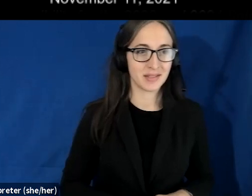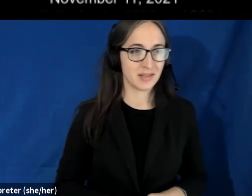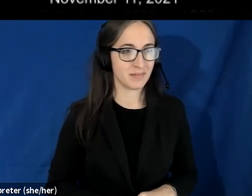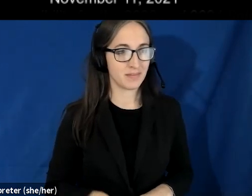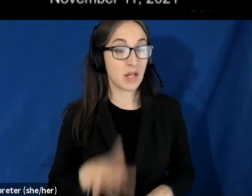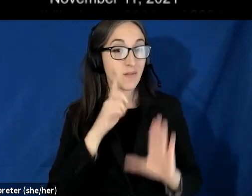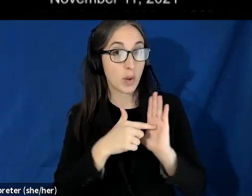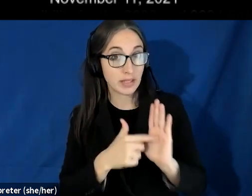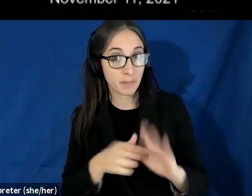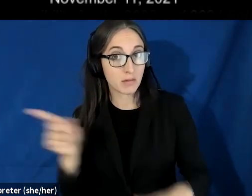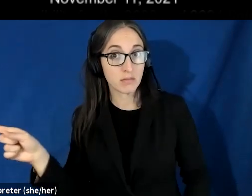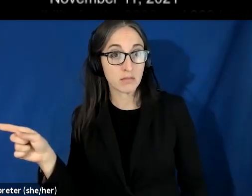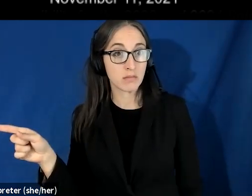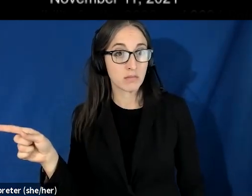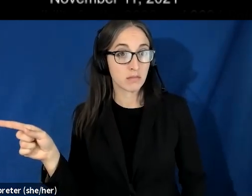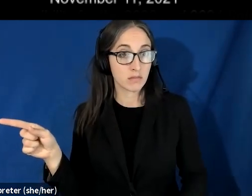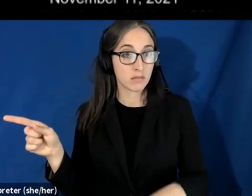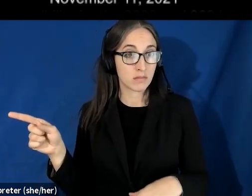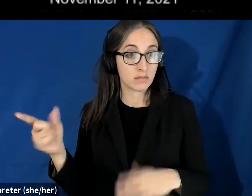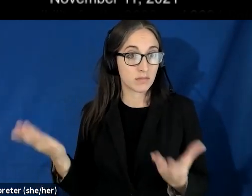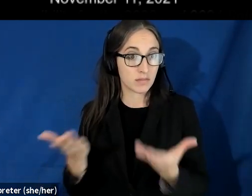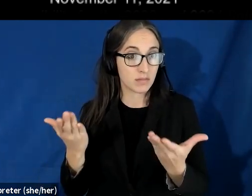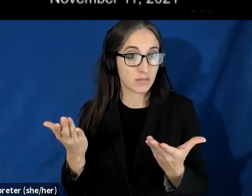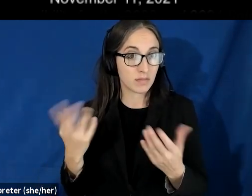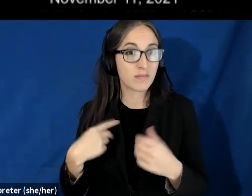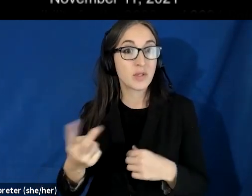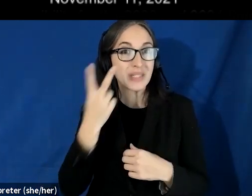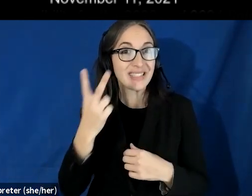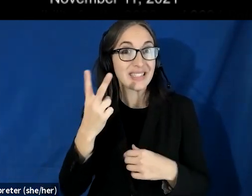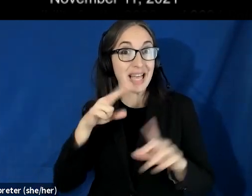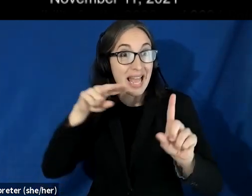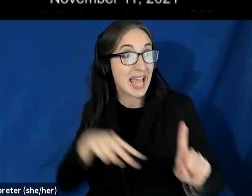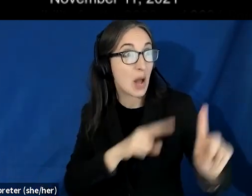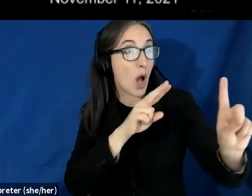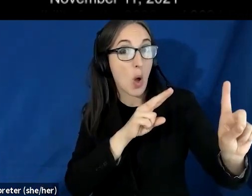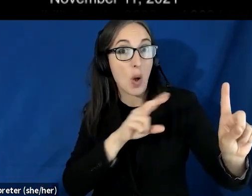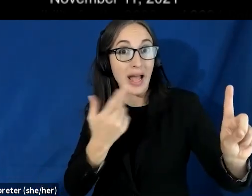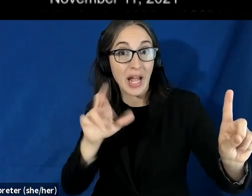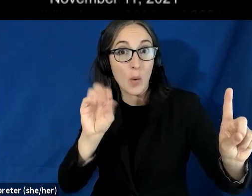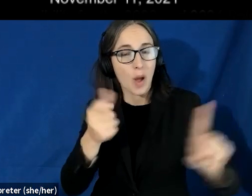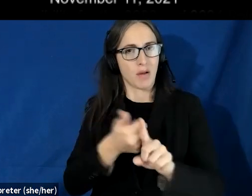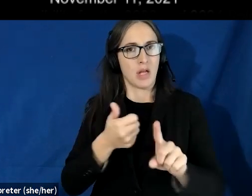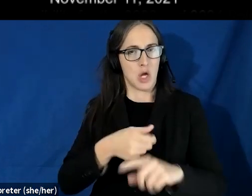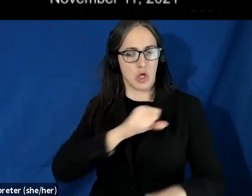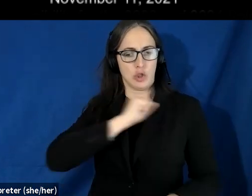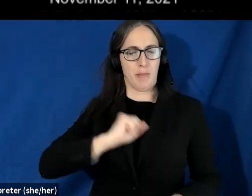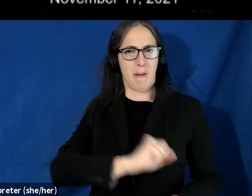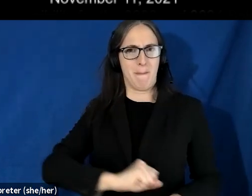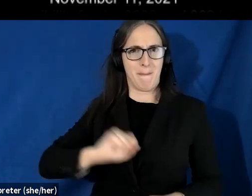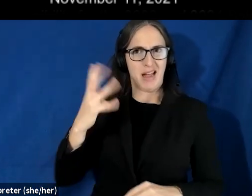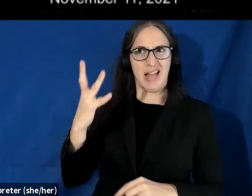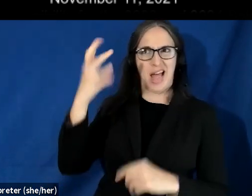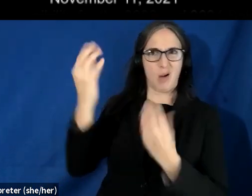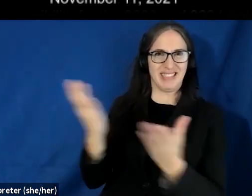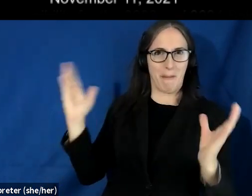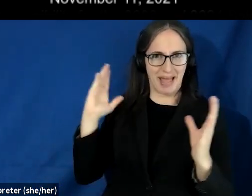For example, one of them, you can see the hero is a Superman in space. Another one is a girl